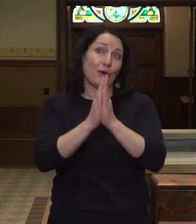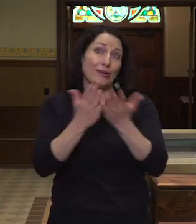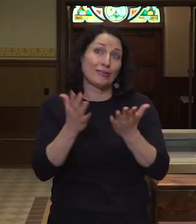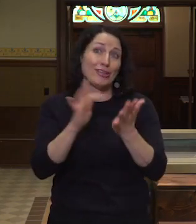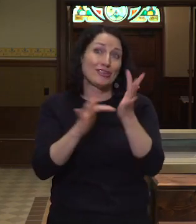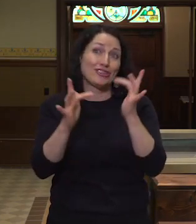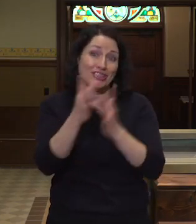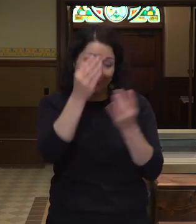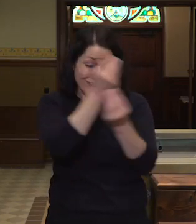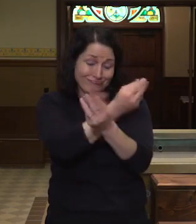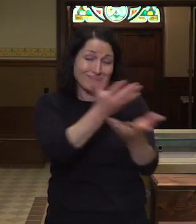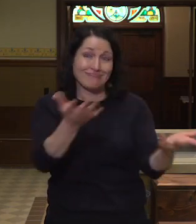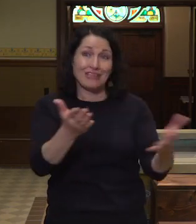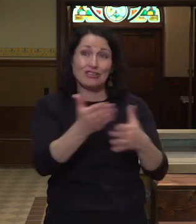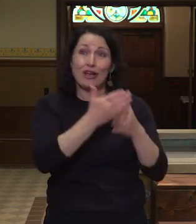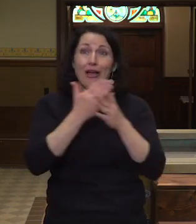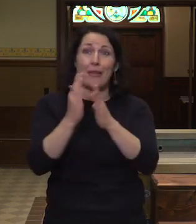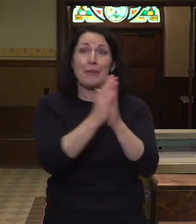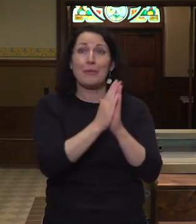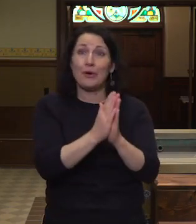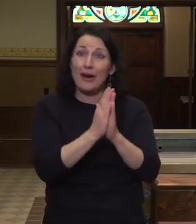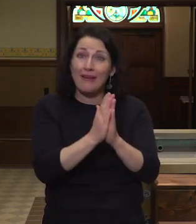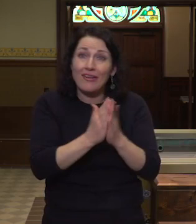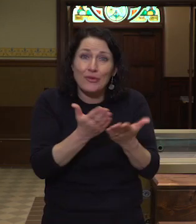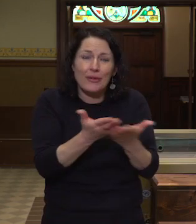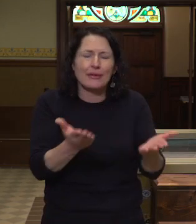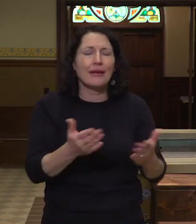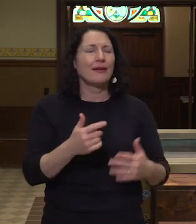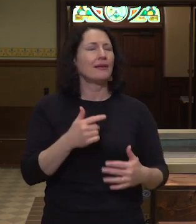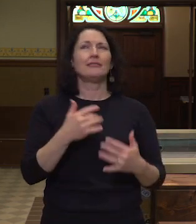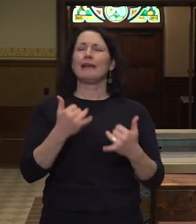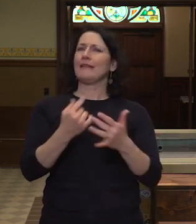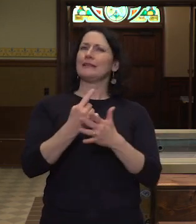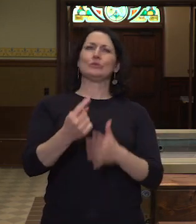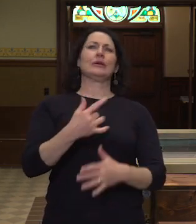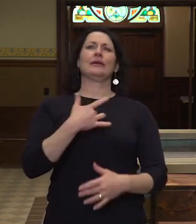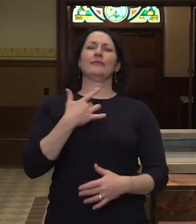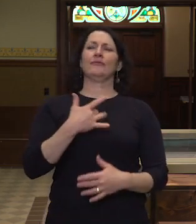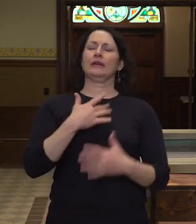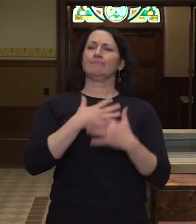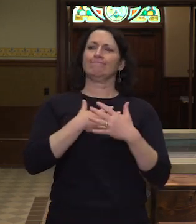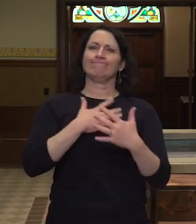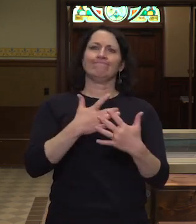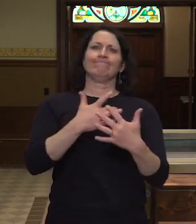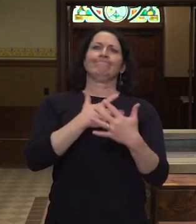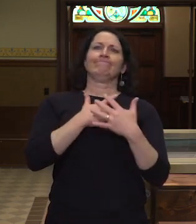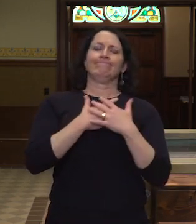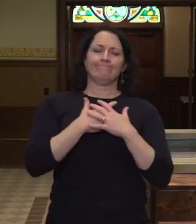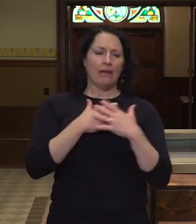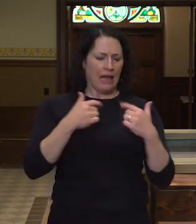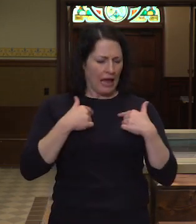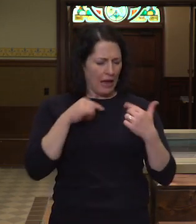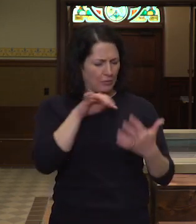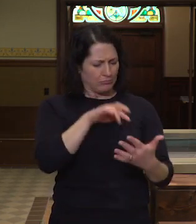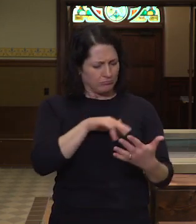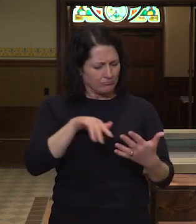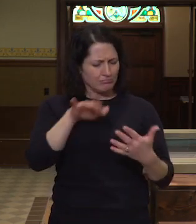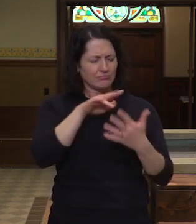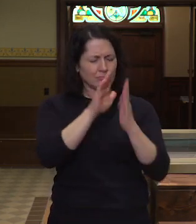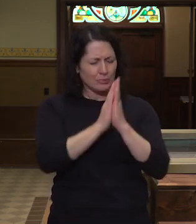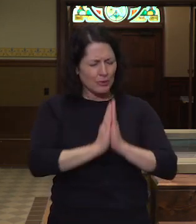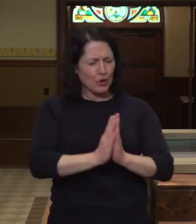Father. And I was just really struck by that this week as I was praying over this text,